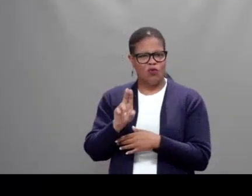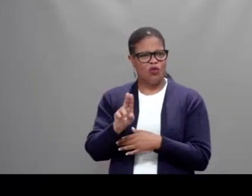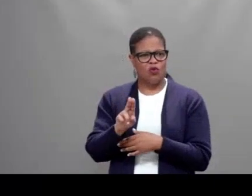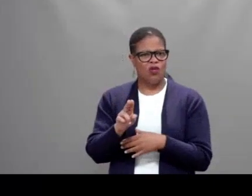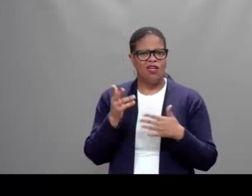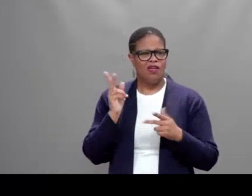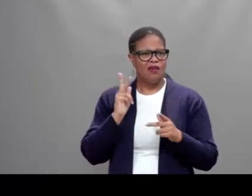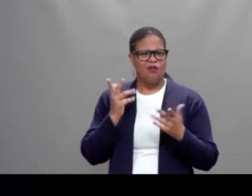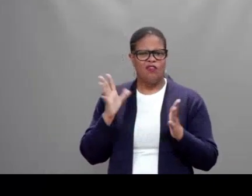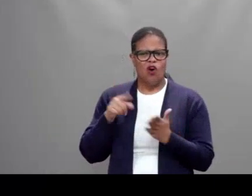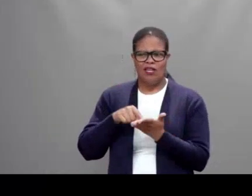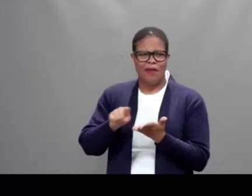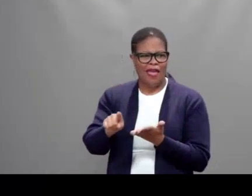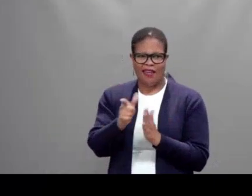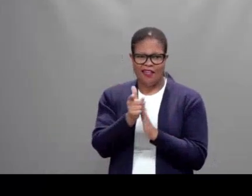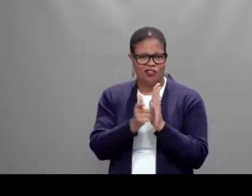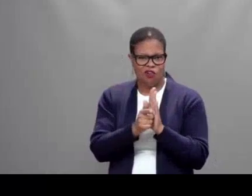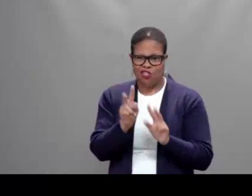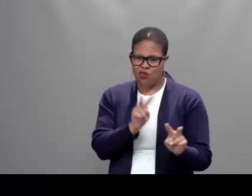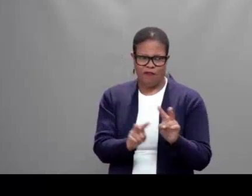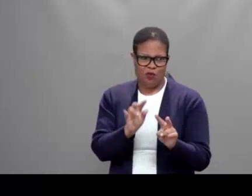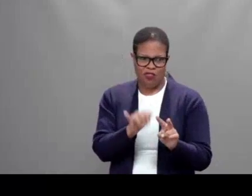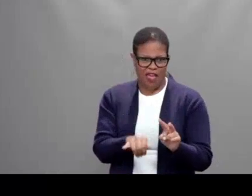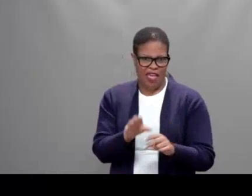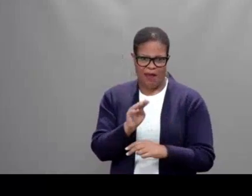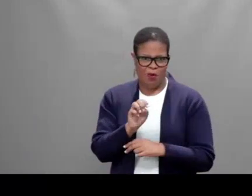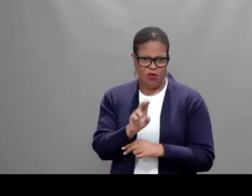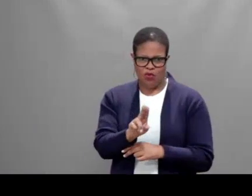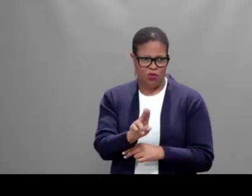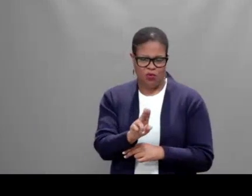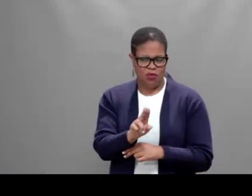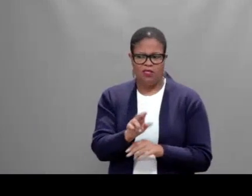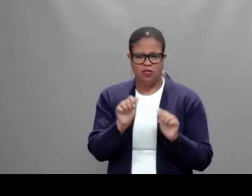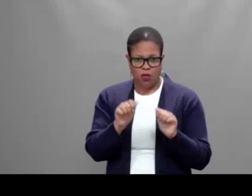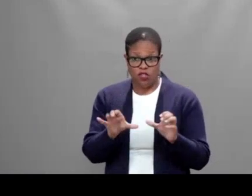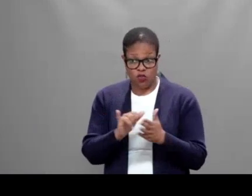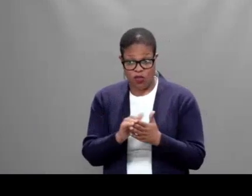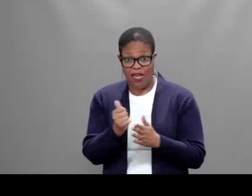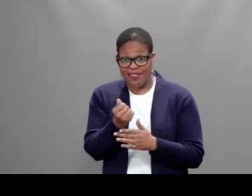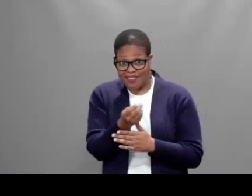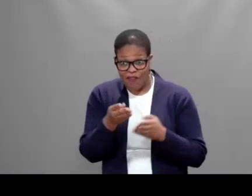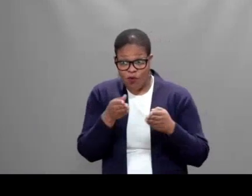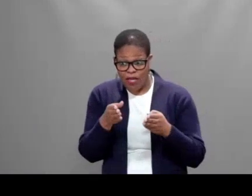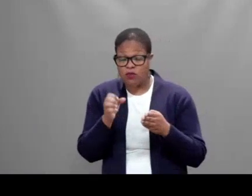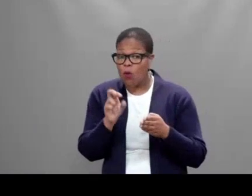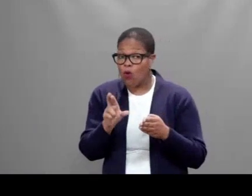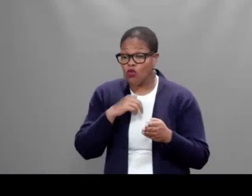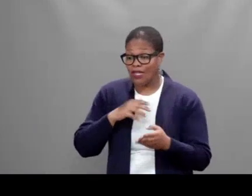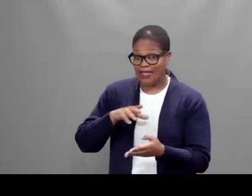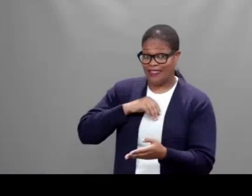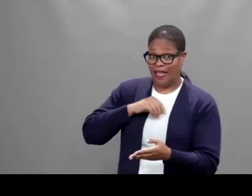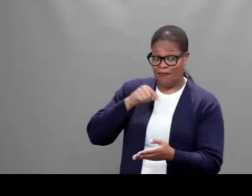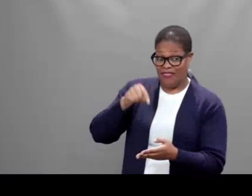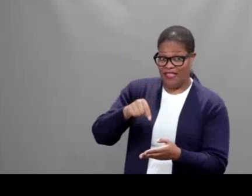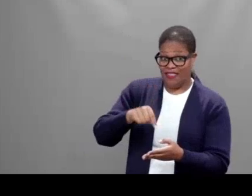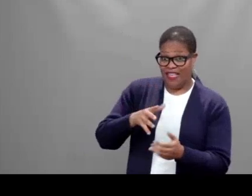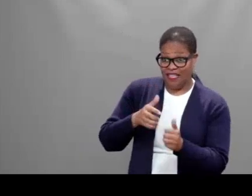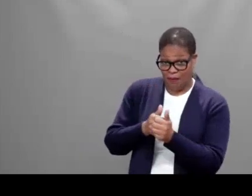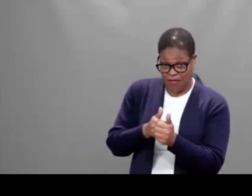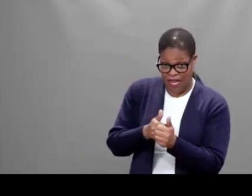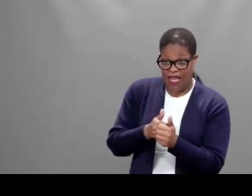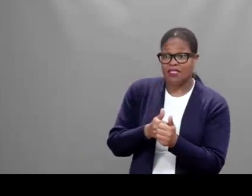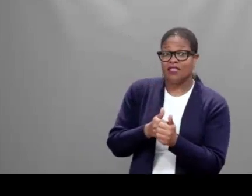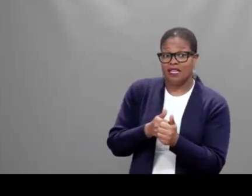you've already paid an attorney to review it. And so we could do that in a number of ways, or you can accept this as an update and I can come back to